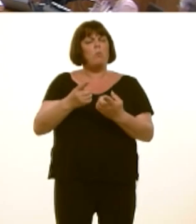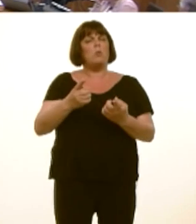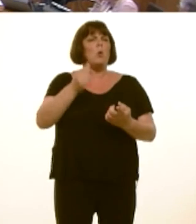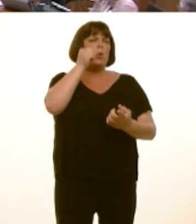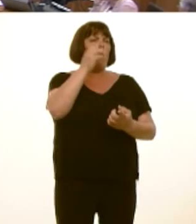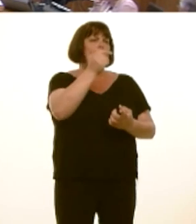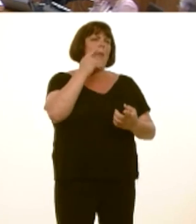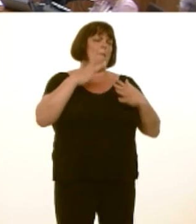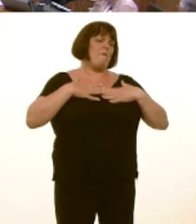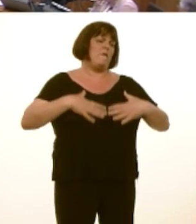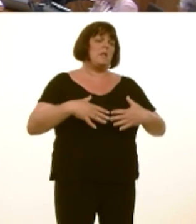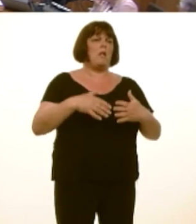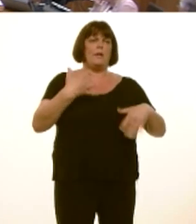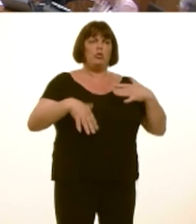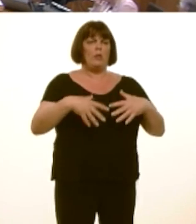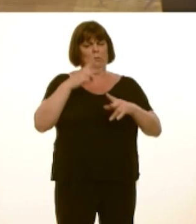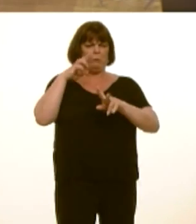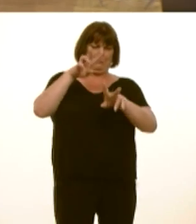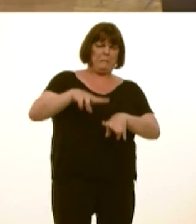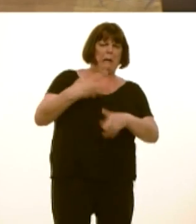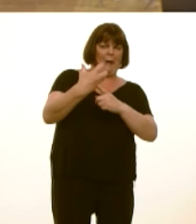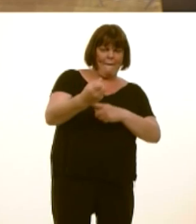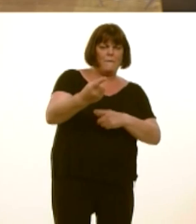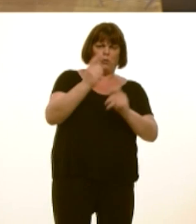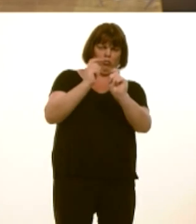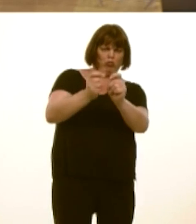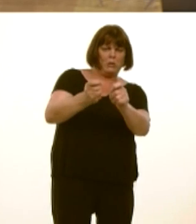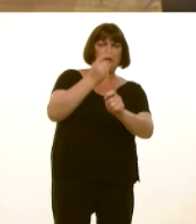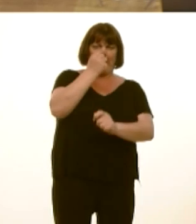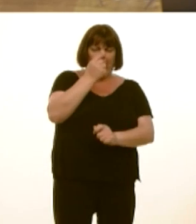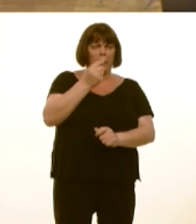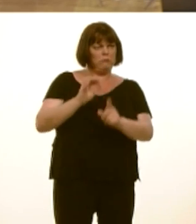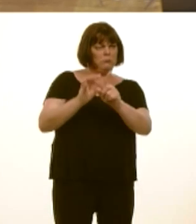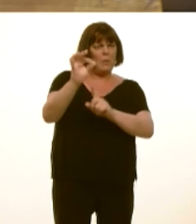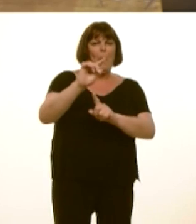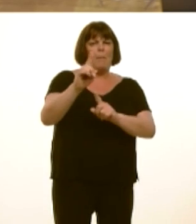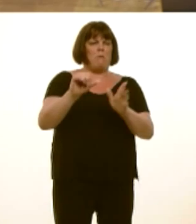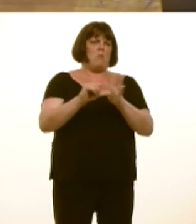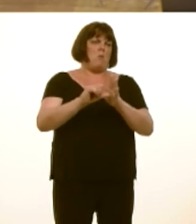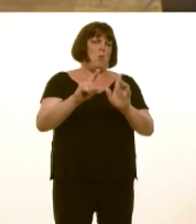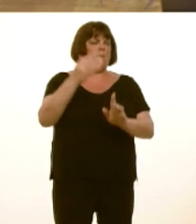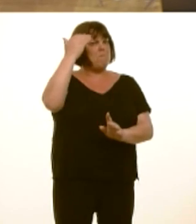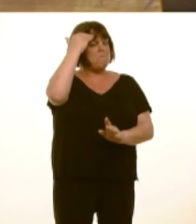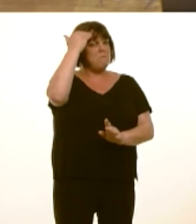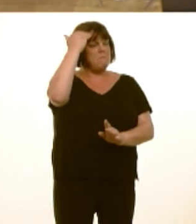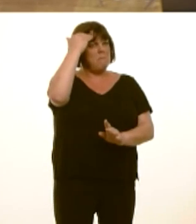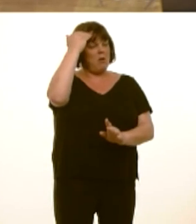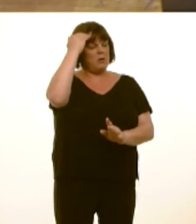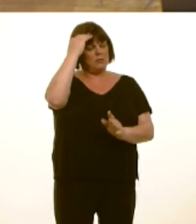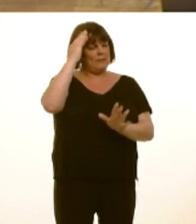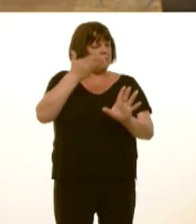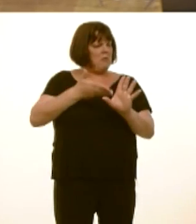somebody has are easy to observe and treatment can be offered, but it's the psychological scars that are less easy to